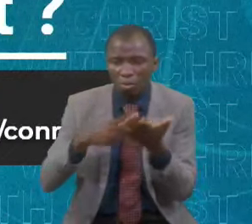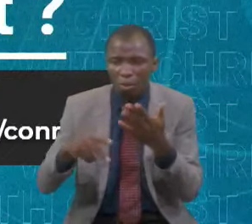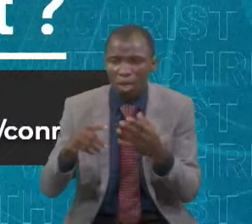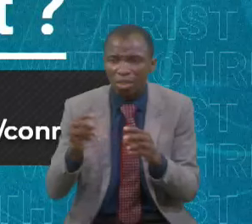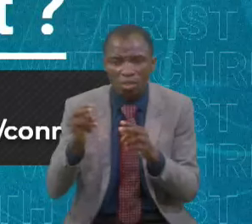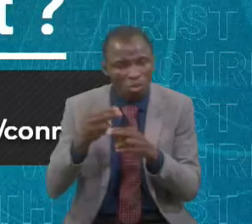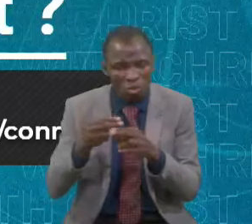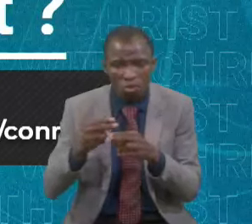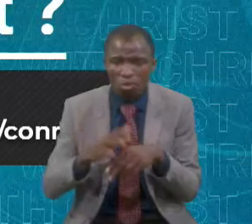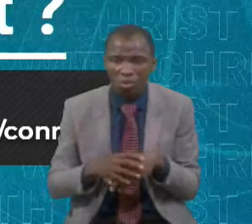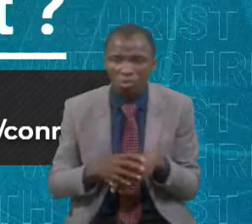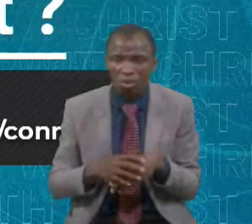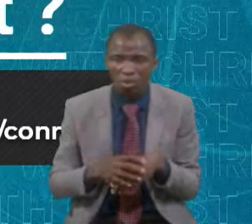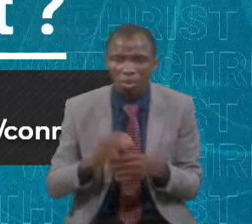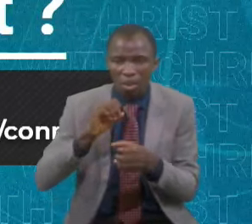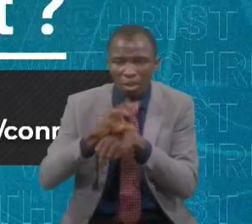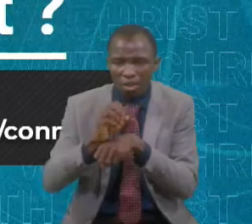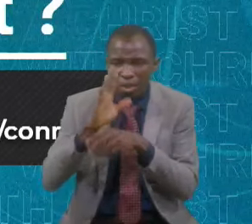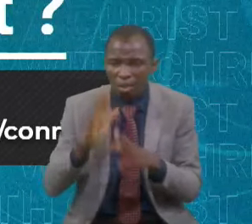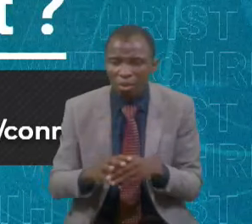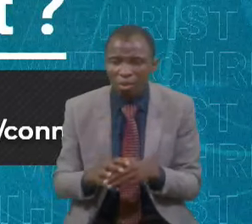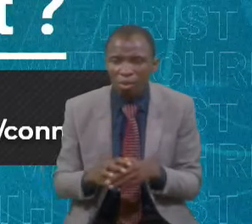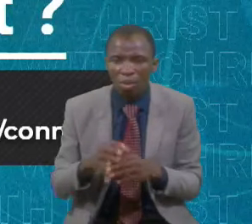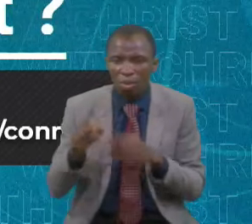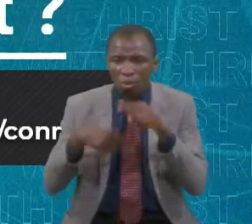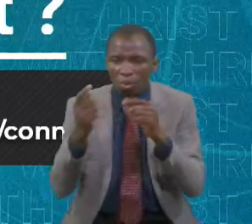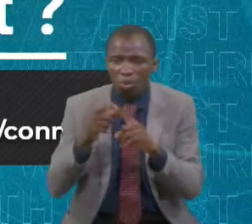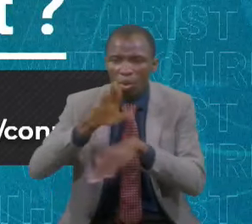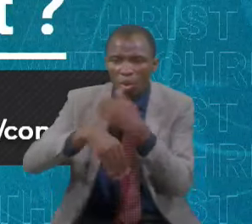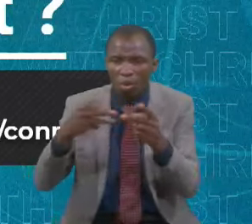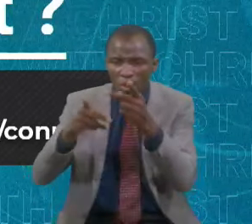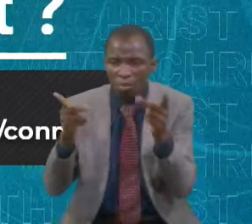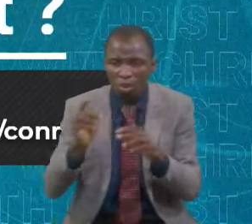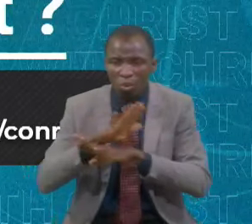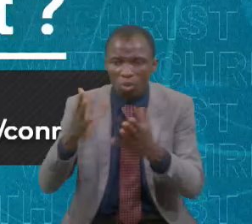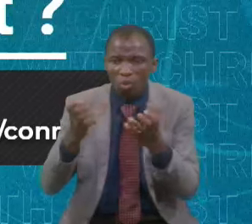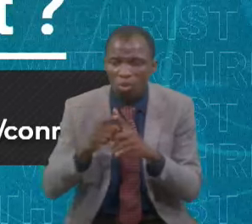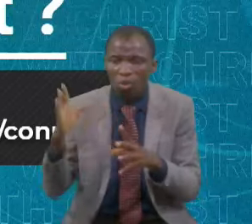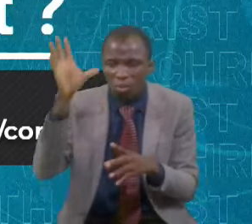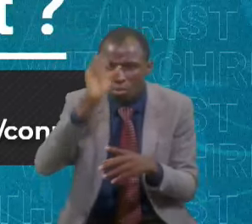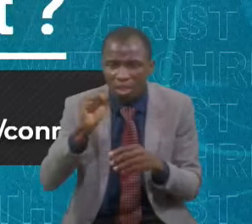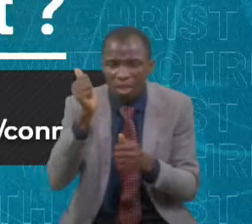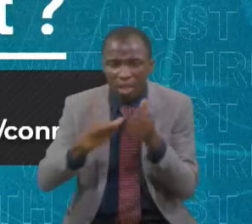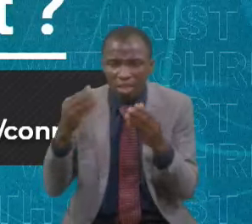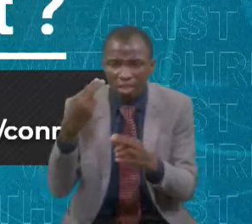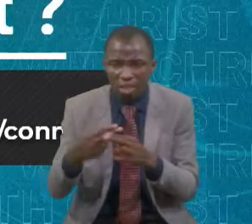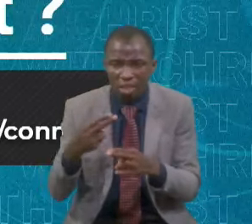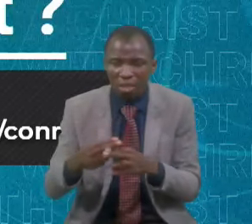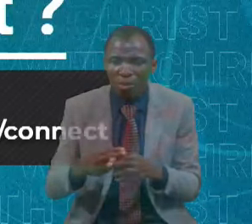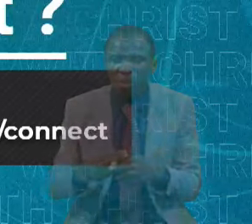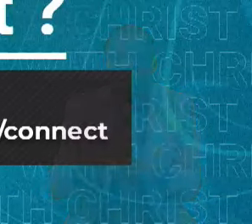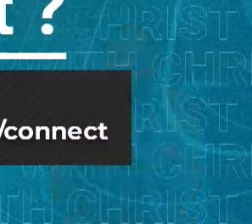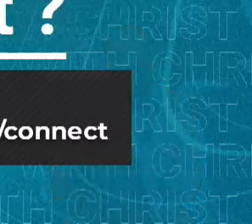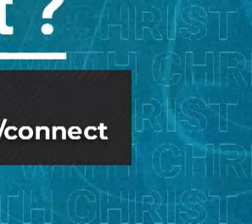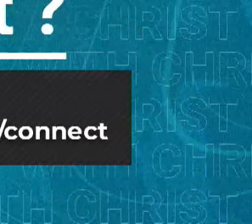spread all the places. We don't want to miss any name. Each person, anywhere. Some people